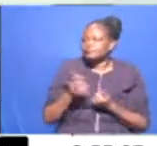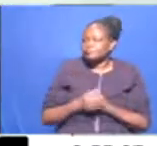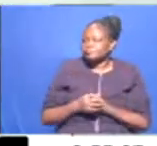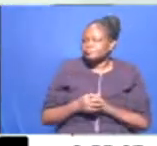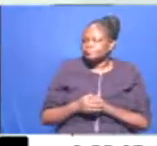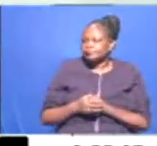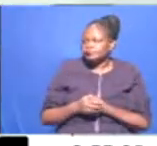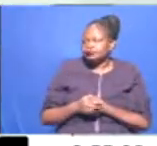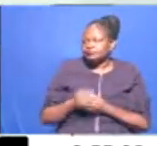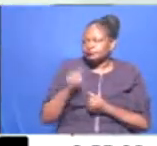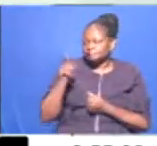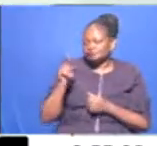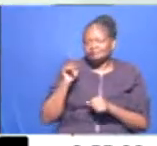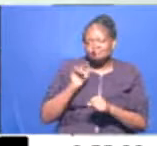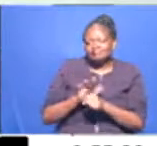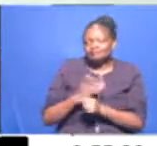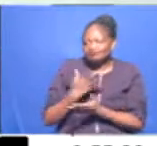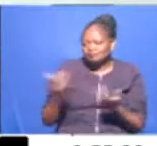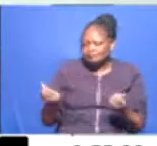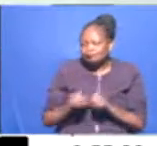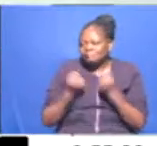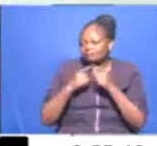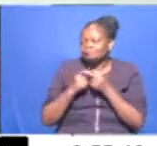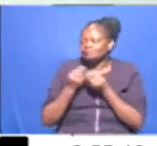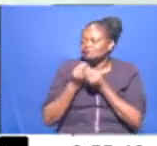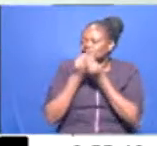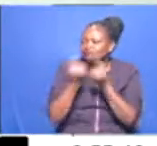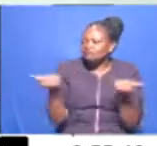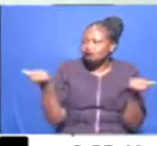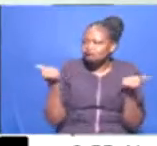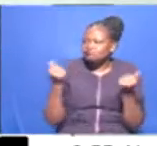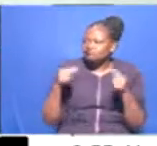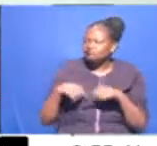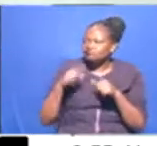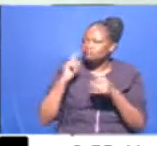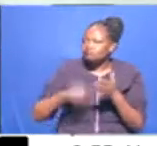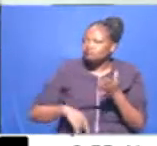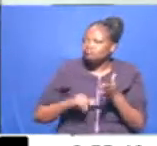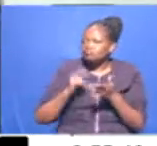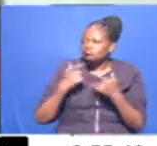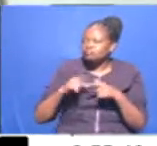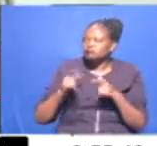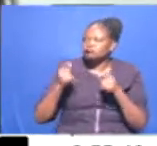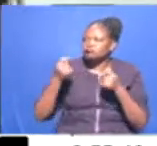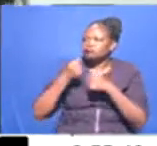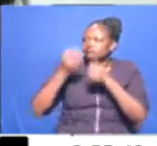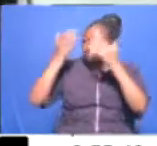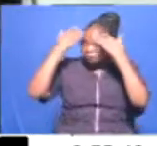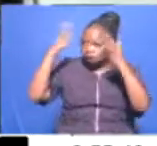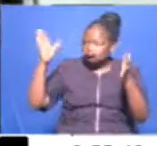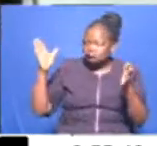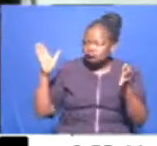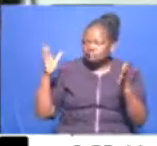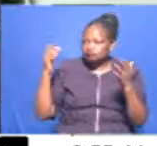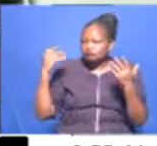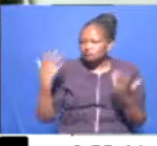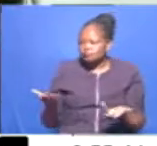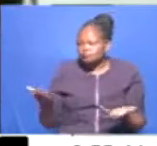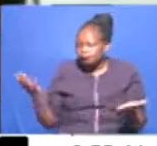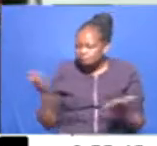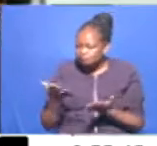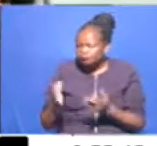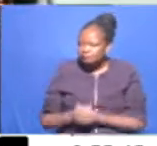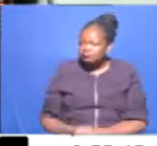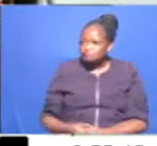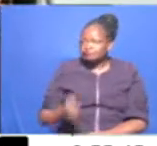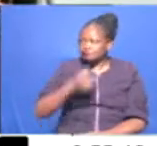whole myriad of things, and we need to, as I keep saying, let's create awareness. How and where do I go to? Because